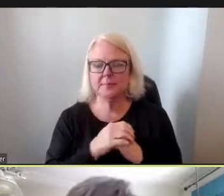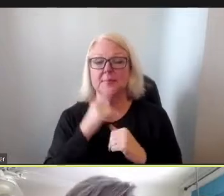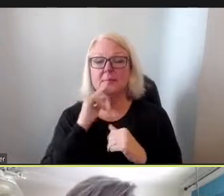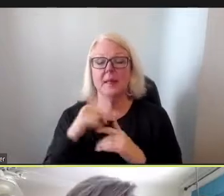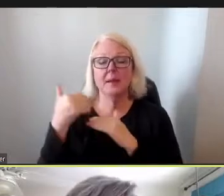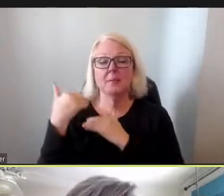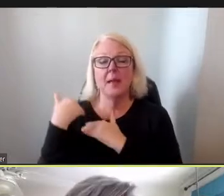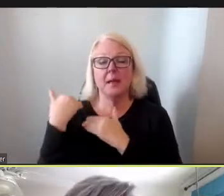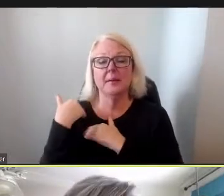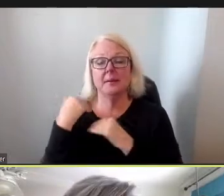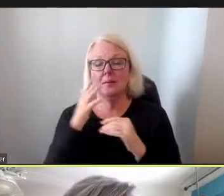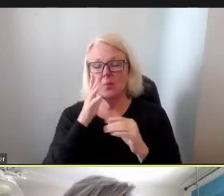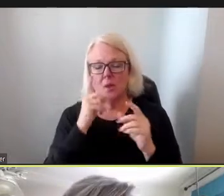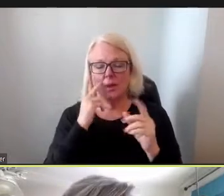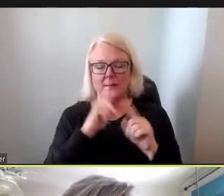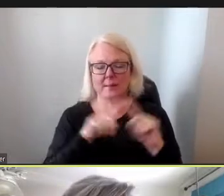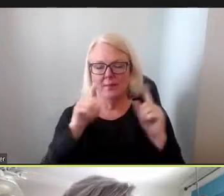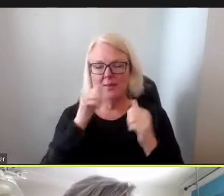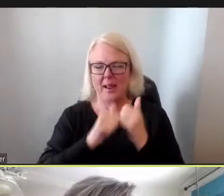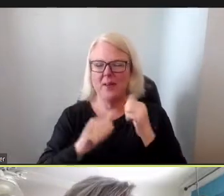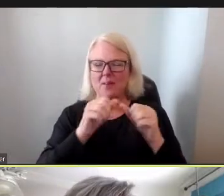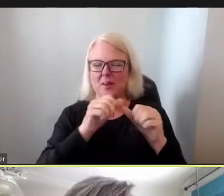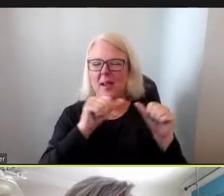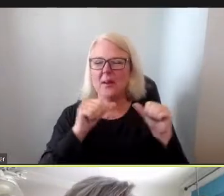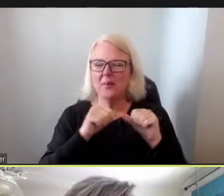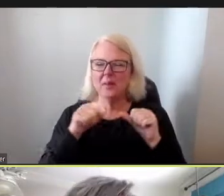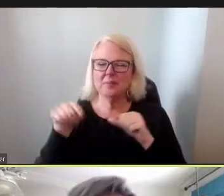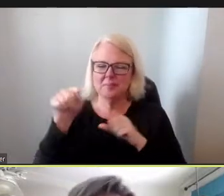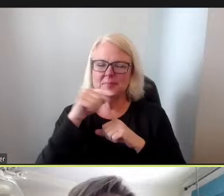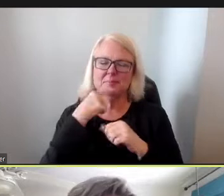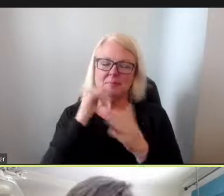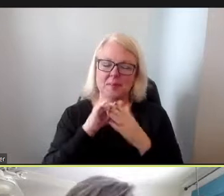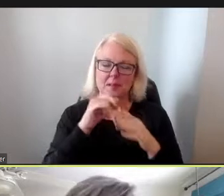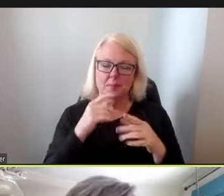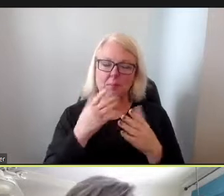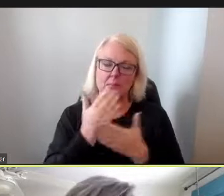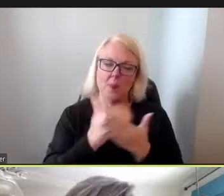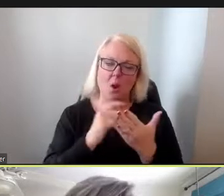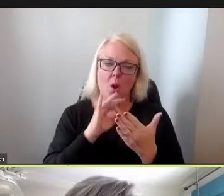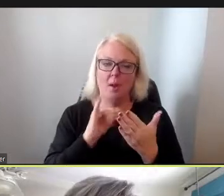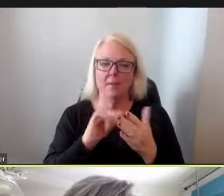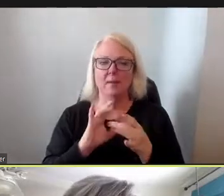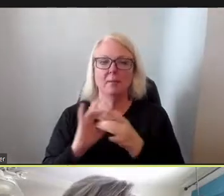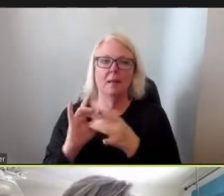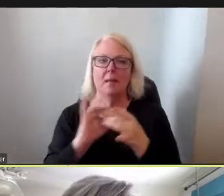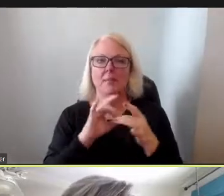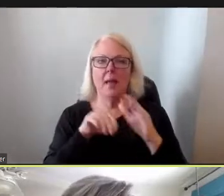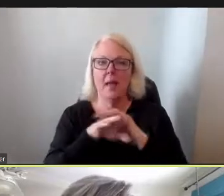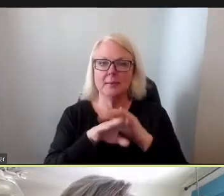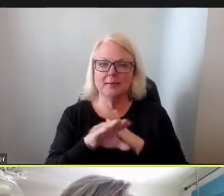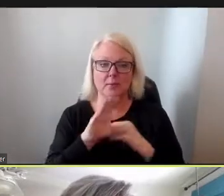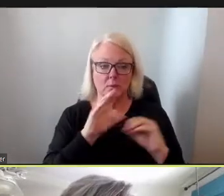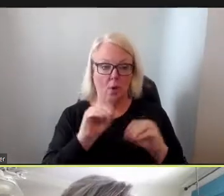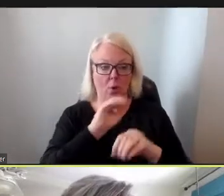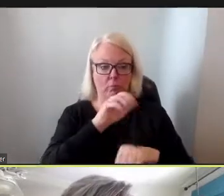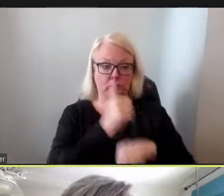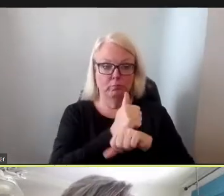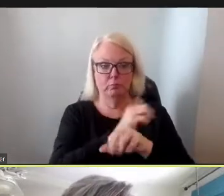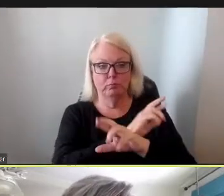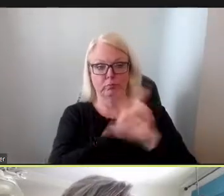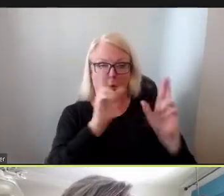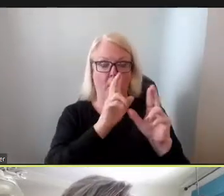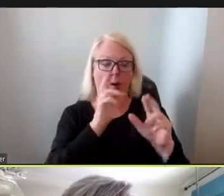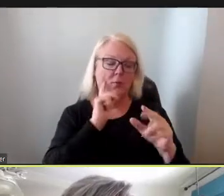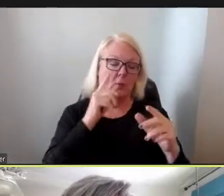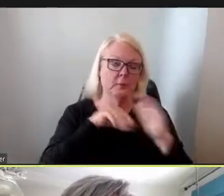Accountability moves will look different in every location. That's part of the point of collective access. There's no set recipe or checklist for